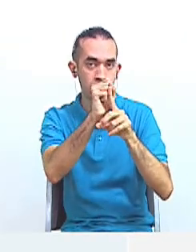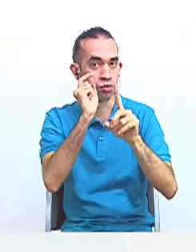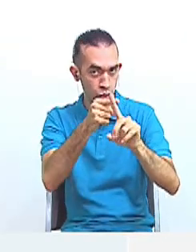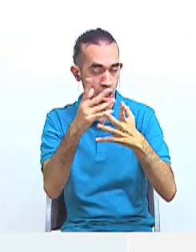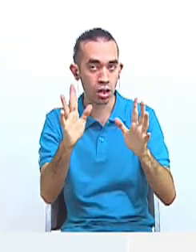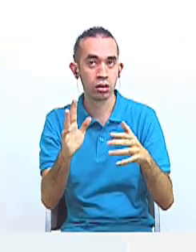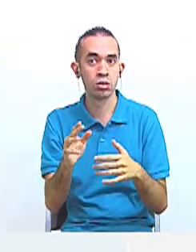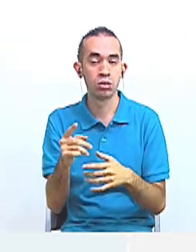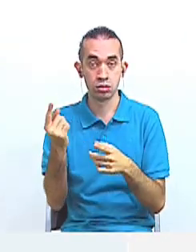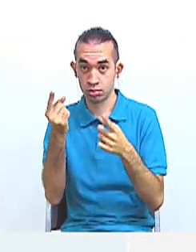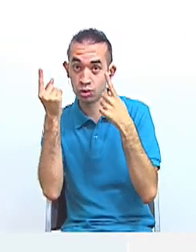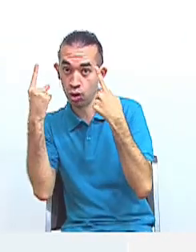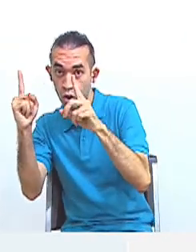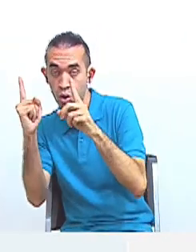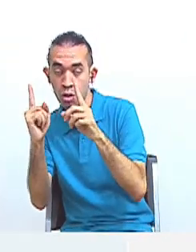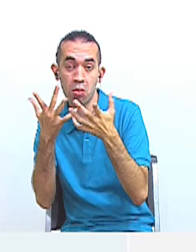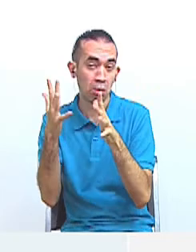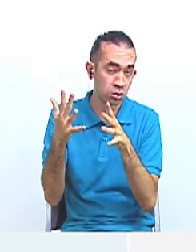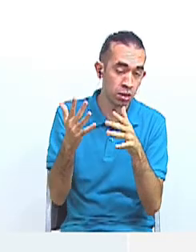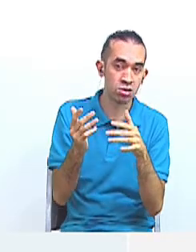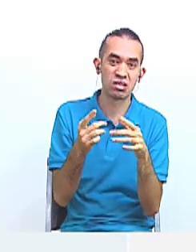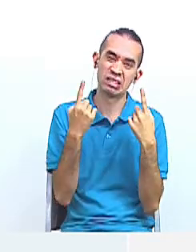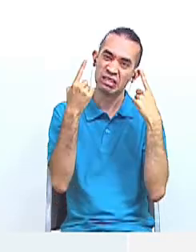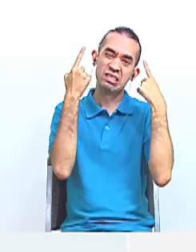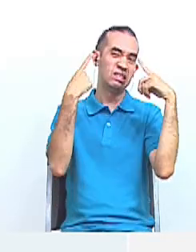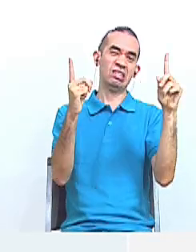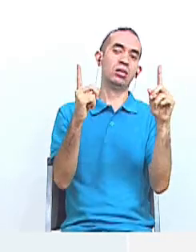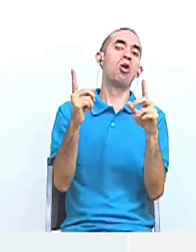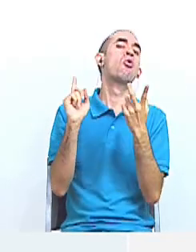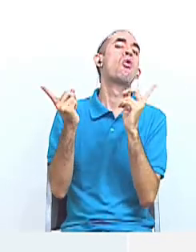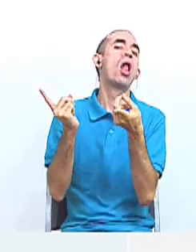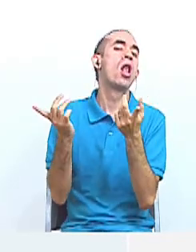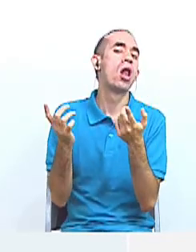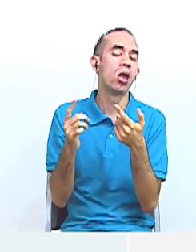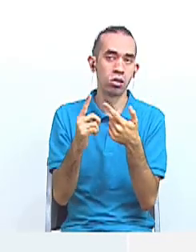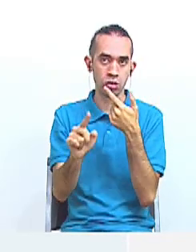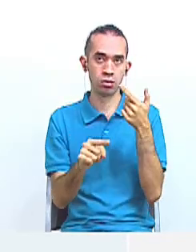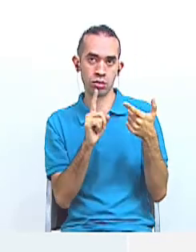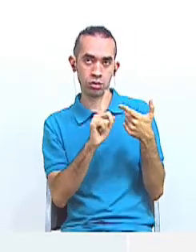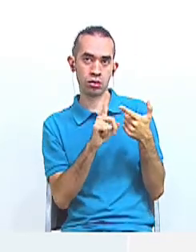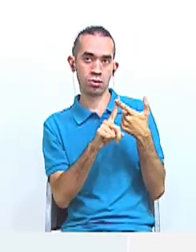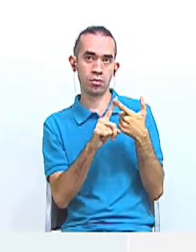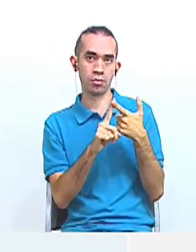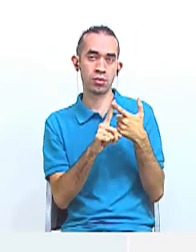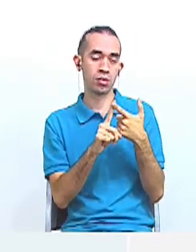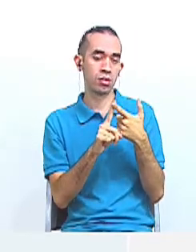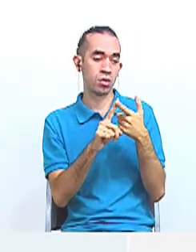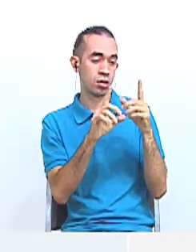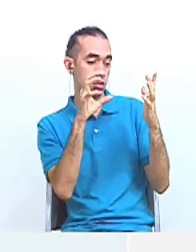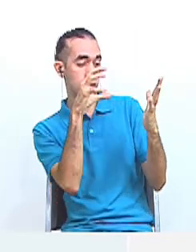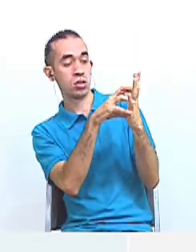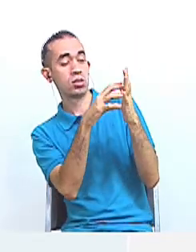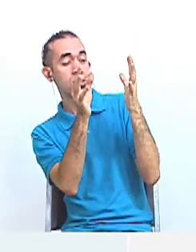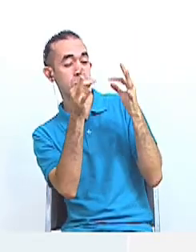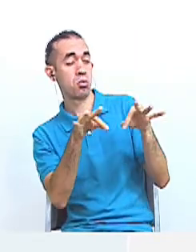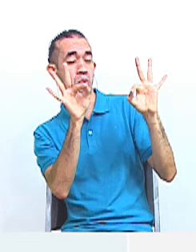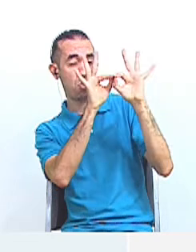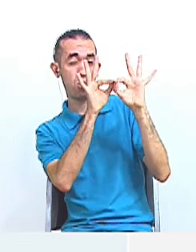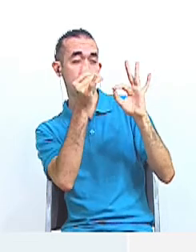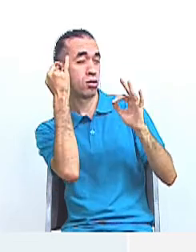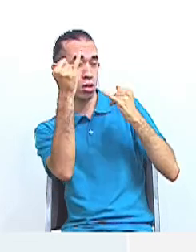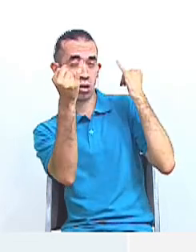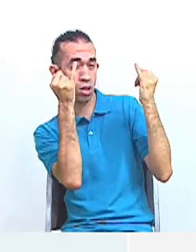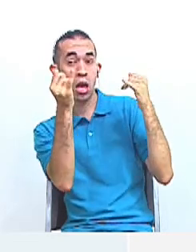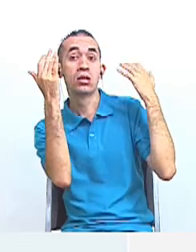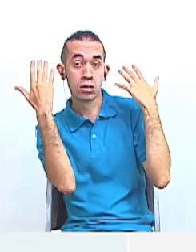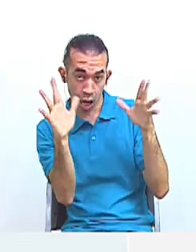that achieved, in progress, or not achieved? I distinguished the most important ideas in the text. Were you